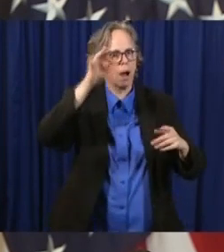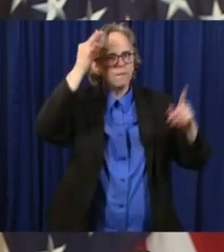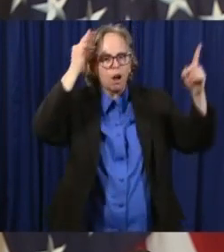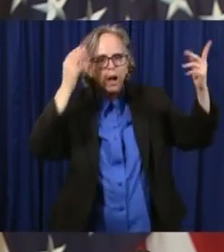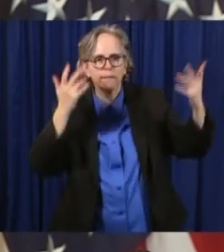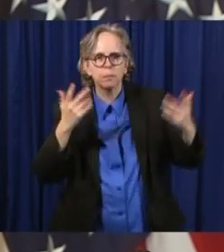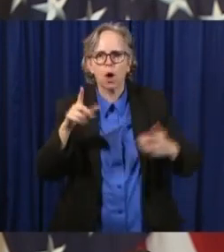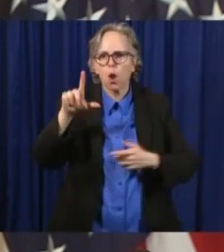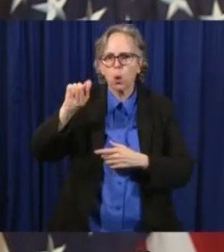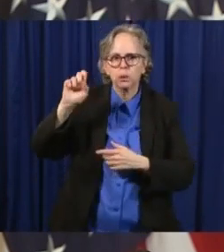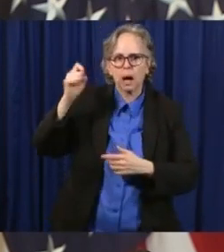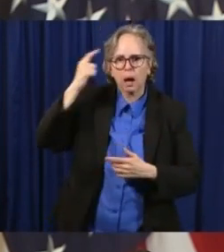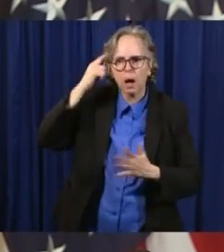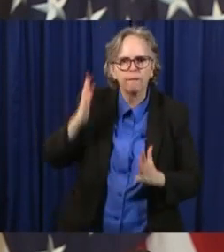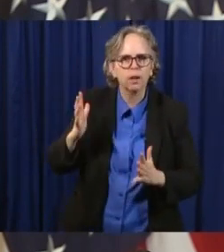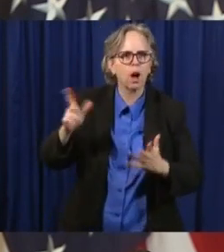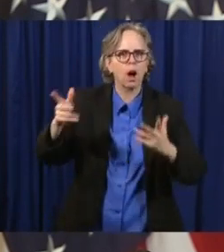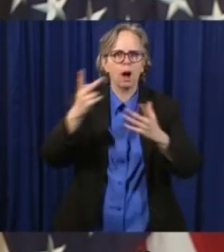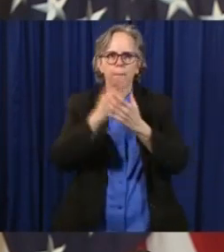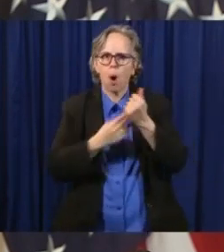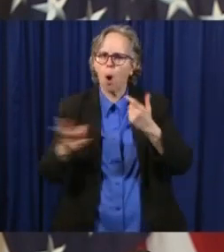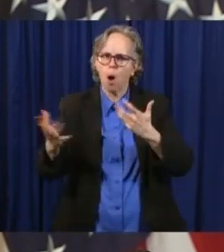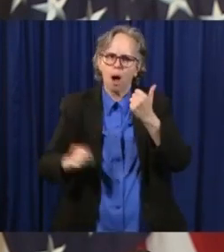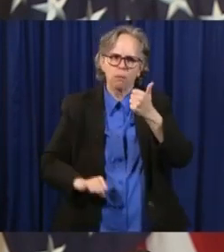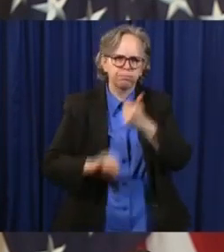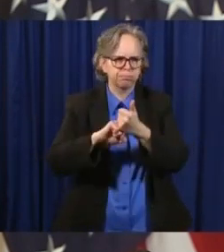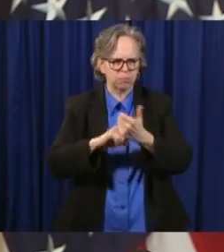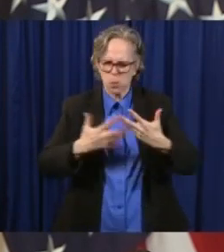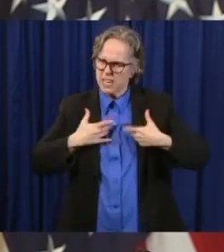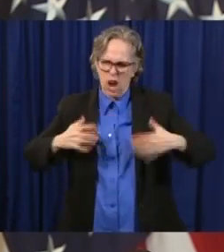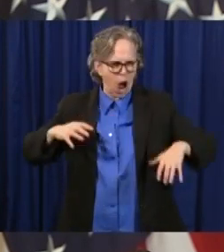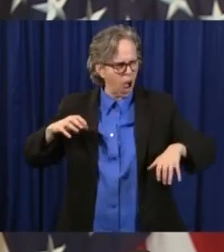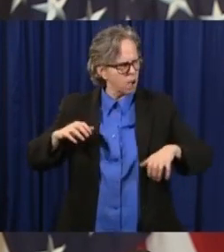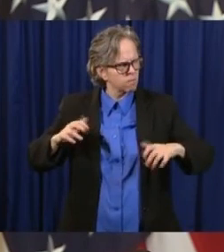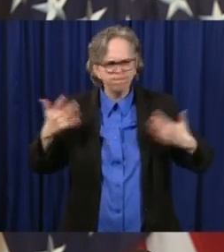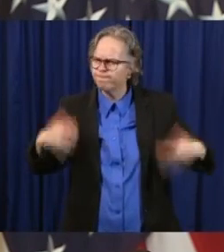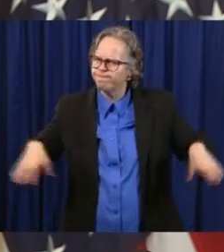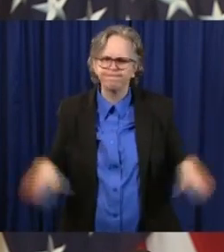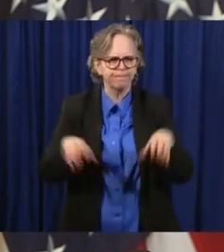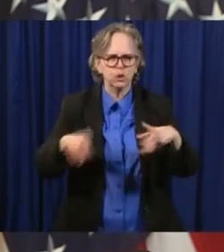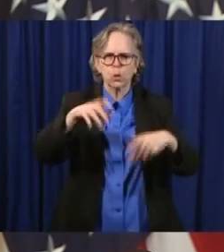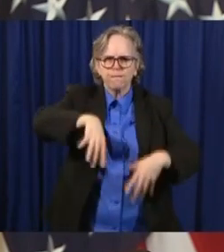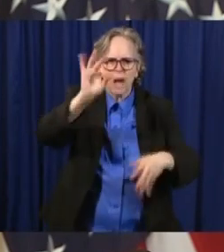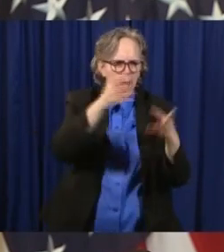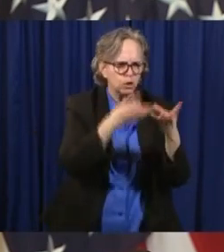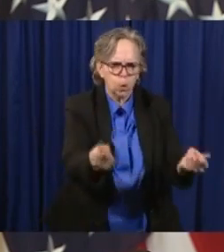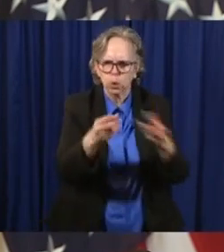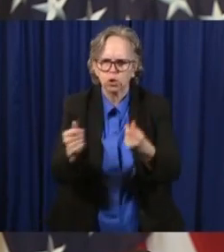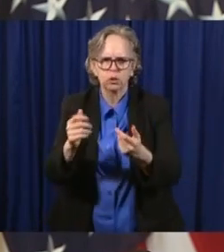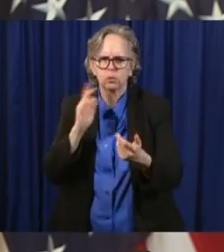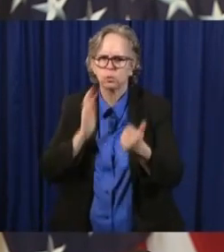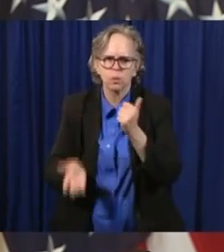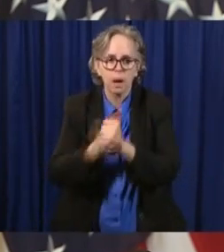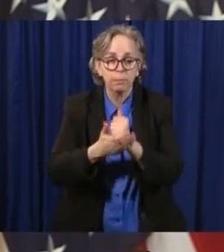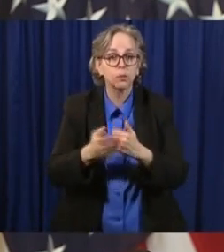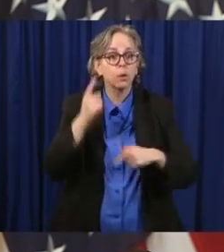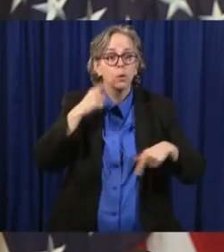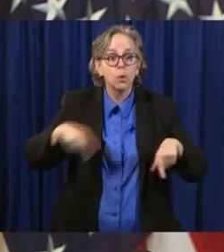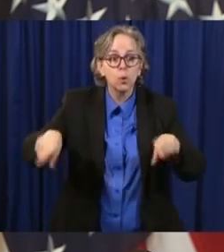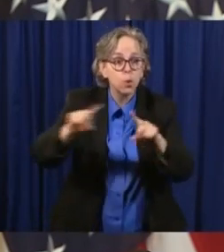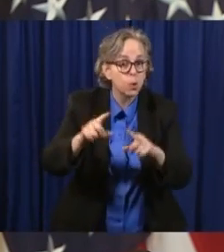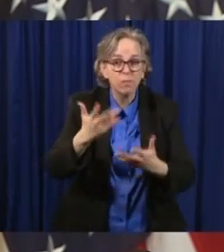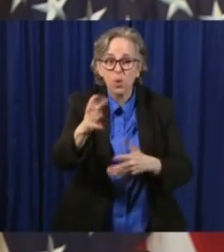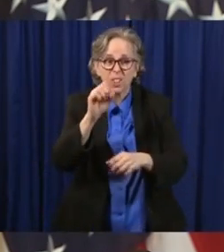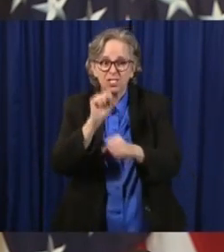my cabinet colleagues as we aggressively pursue these solutions. For those Ohioans whose jobs have been impacted by